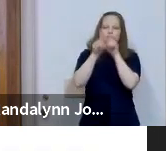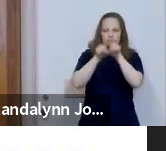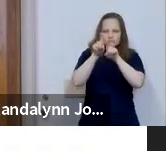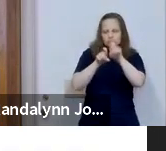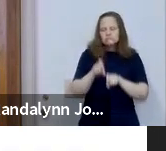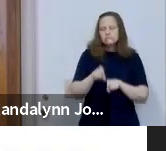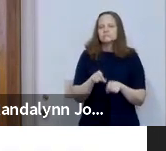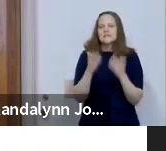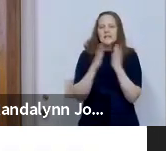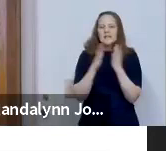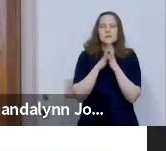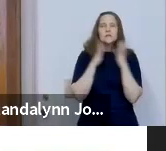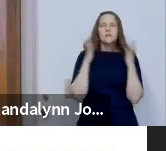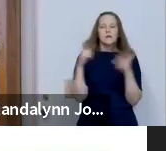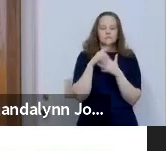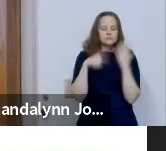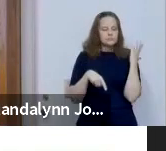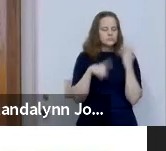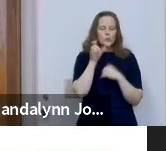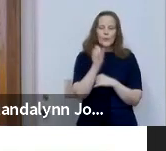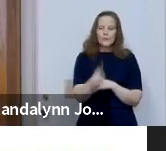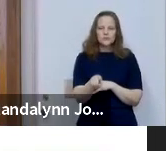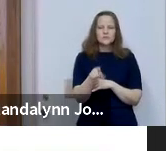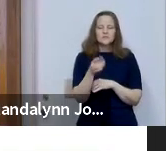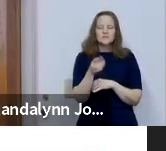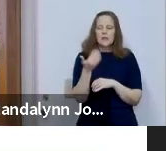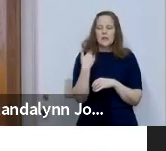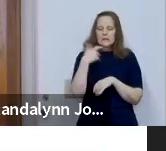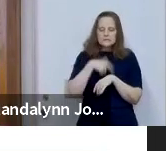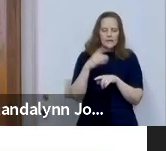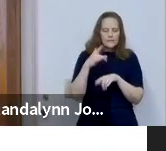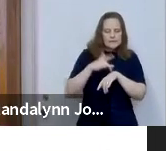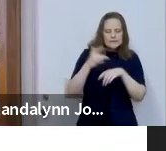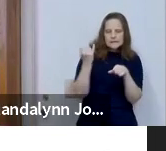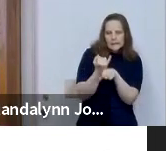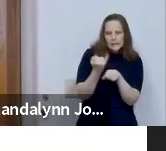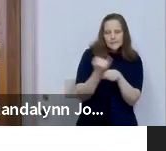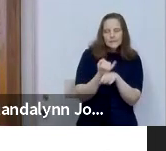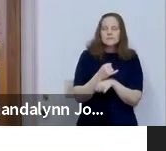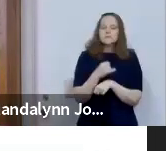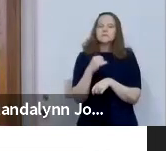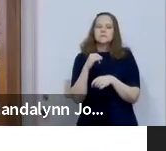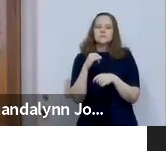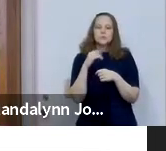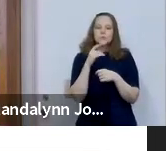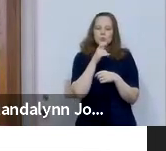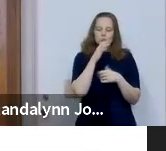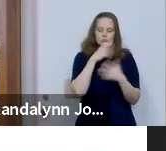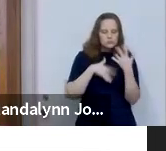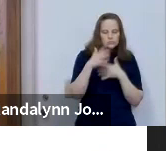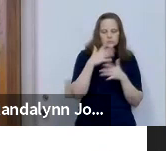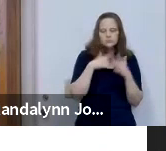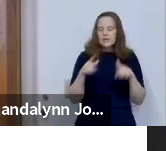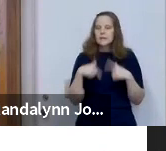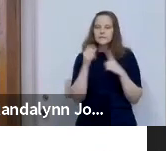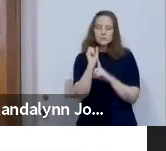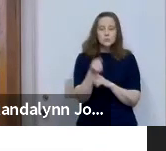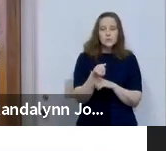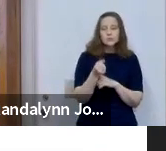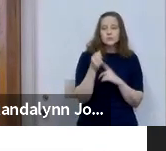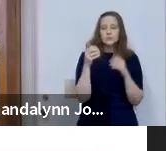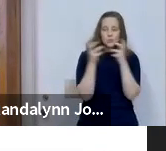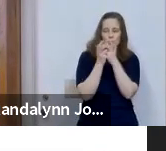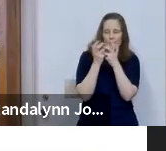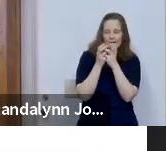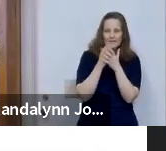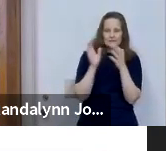that, we're asking lots of different questions. We're asking about last time they were on campus, who they may have been around, living situations, roommates, things